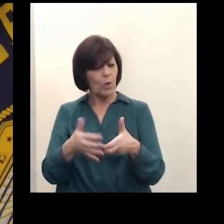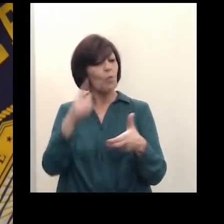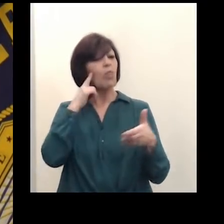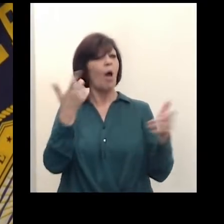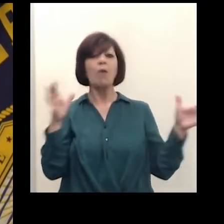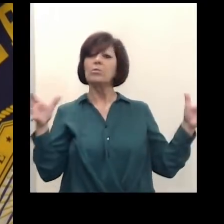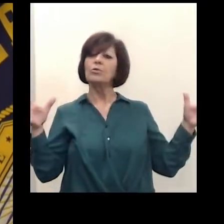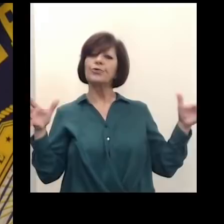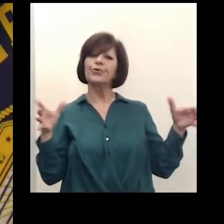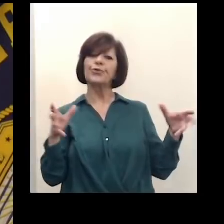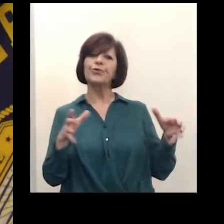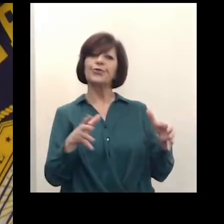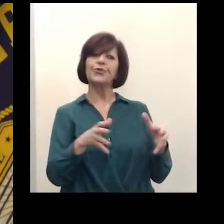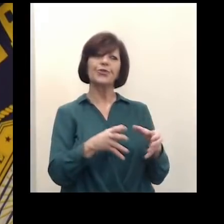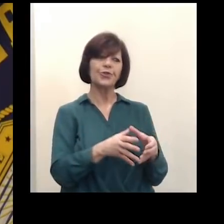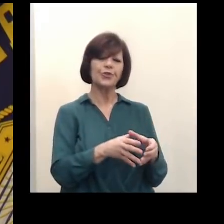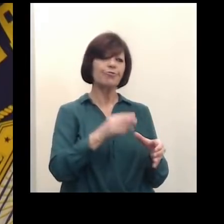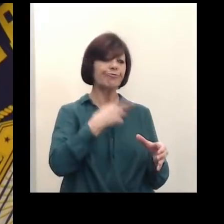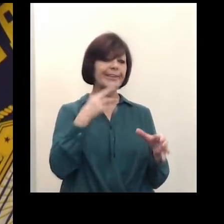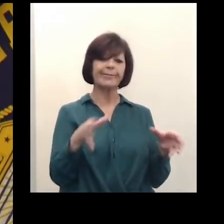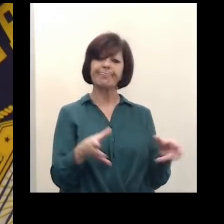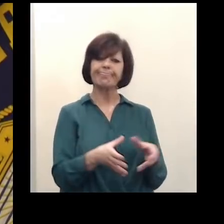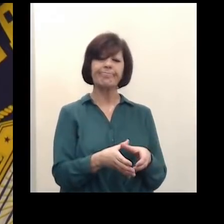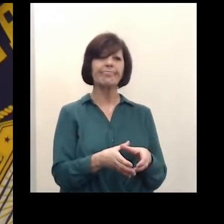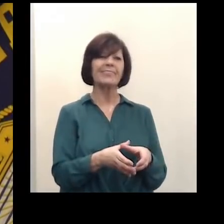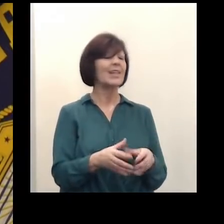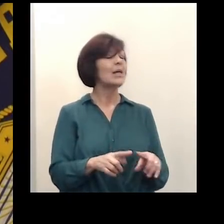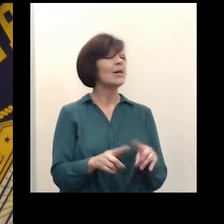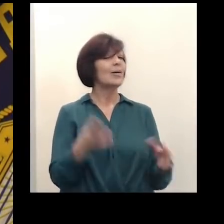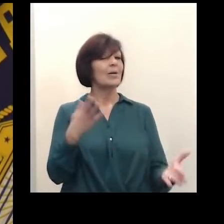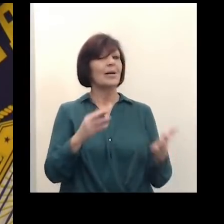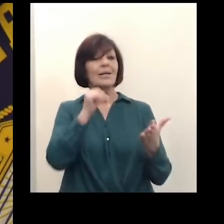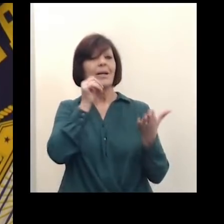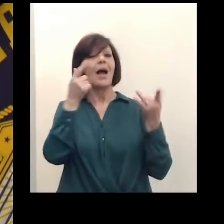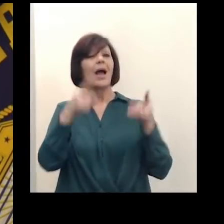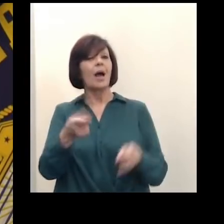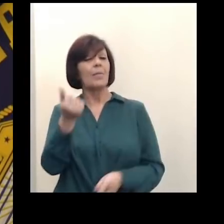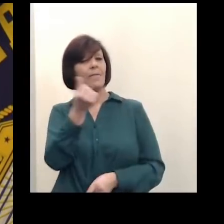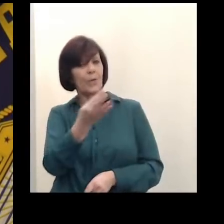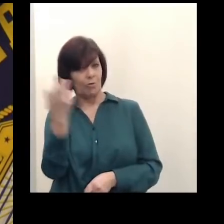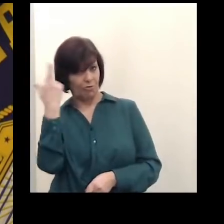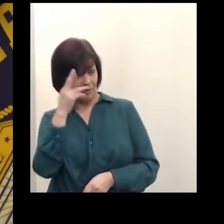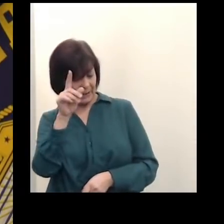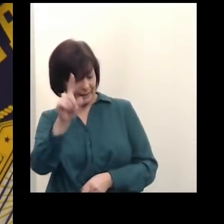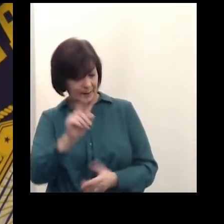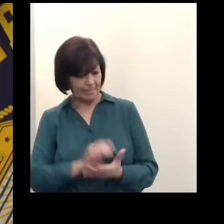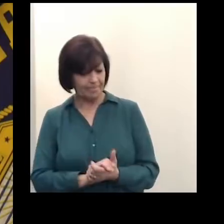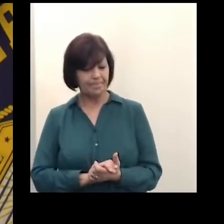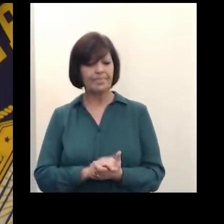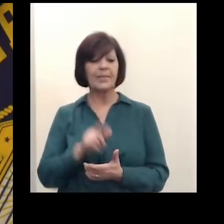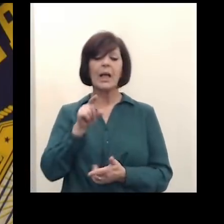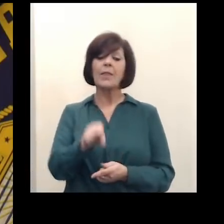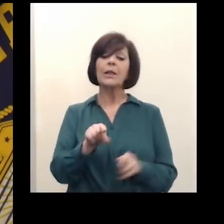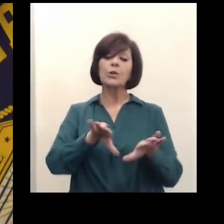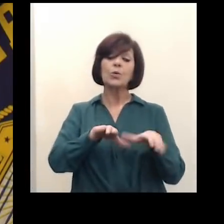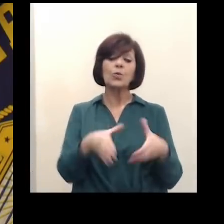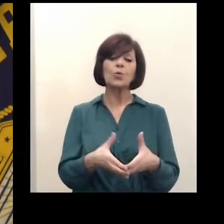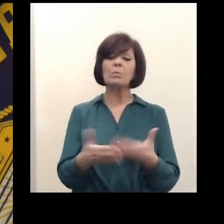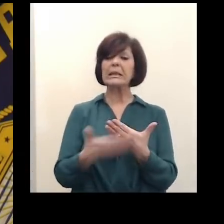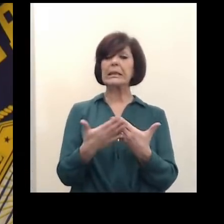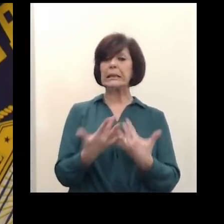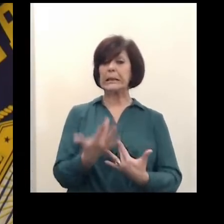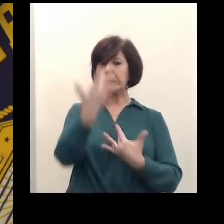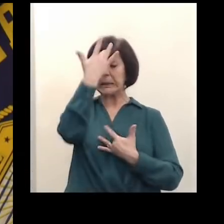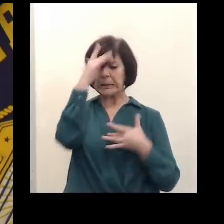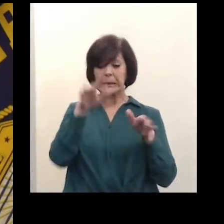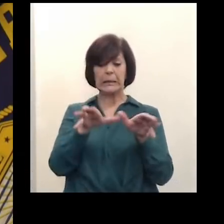But unfortunately, this is probably not happening now for a few reasons. So our susceptibility group still remains those